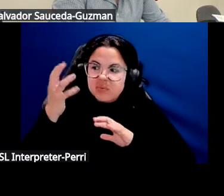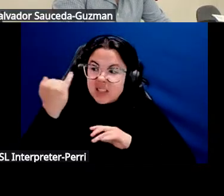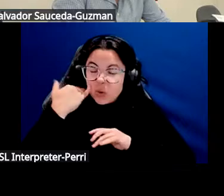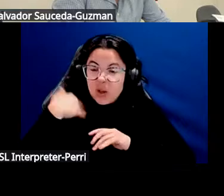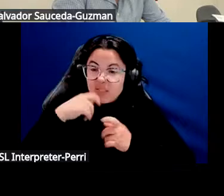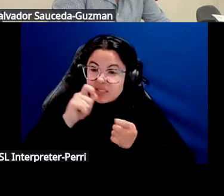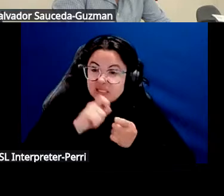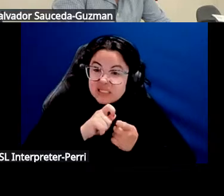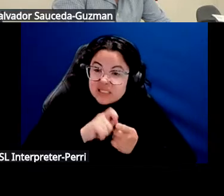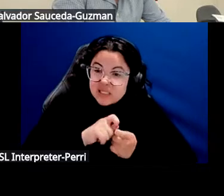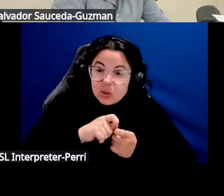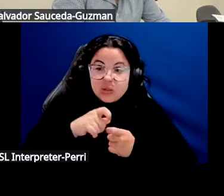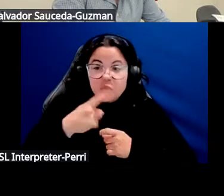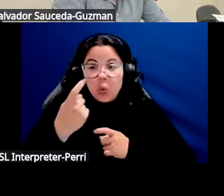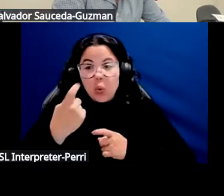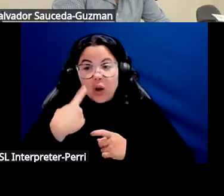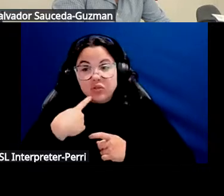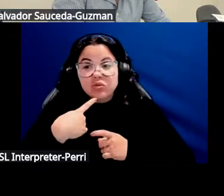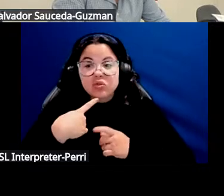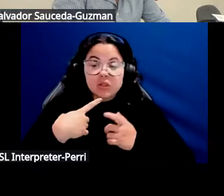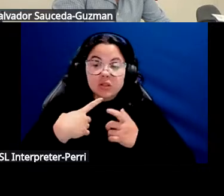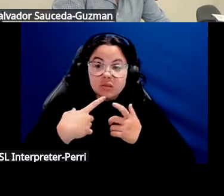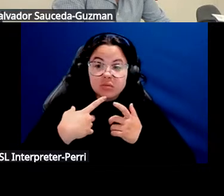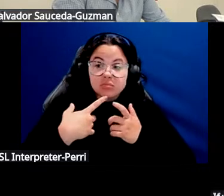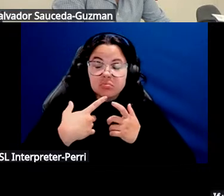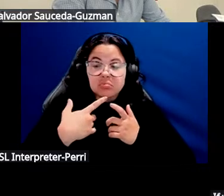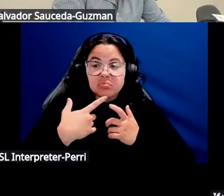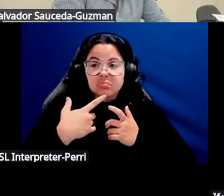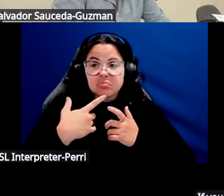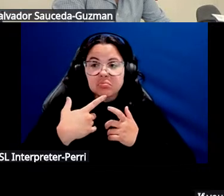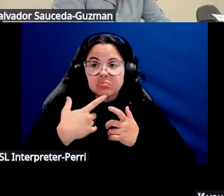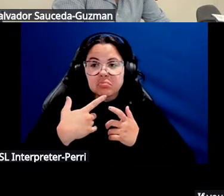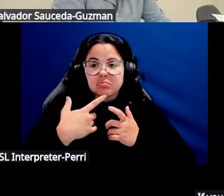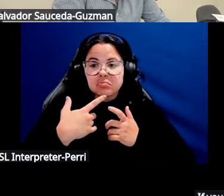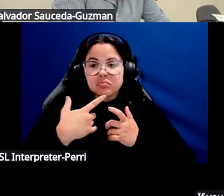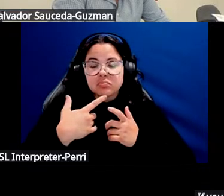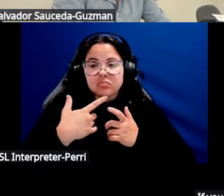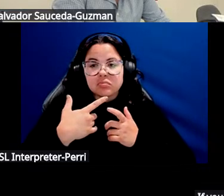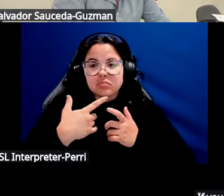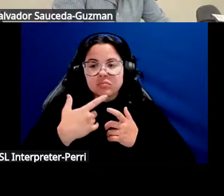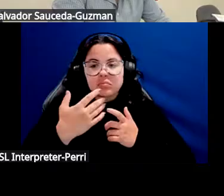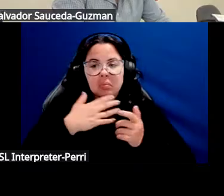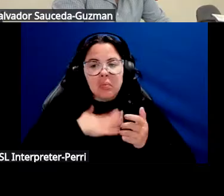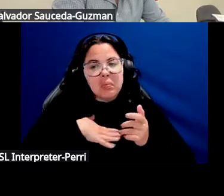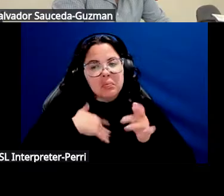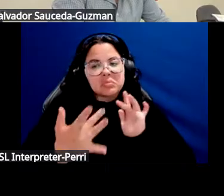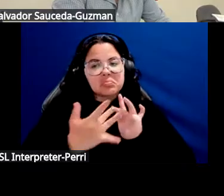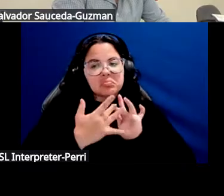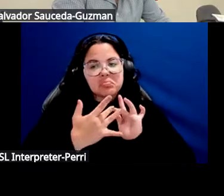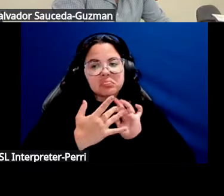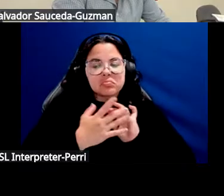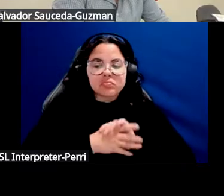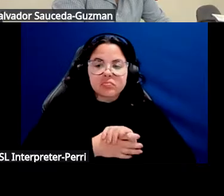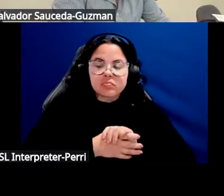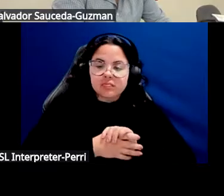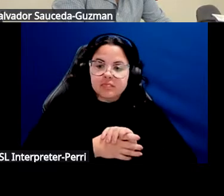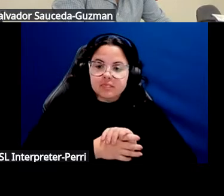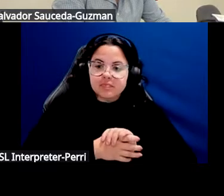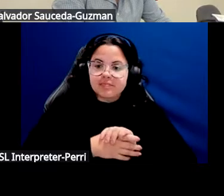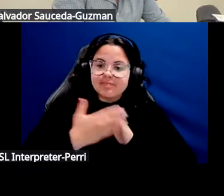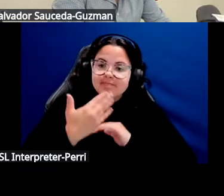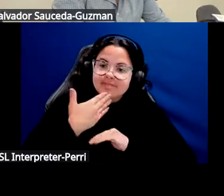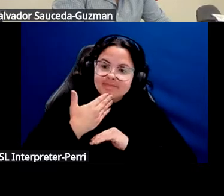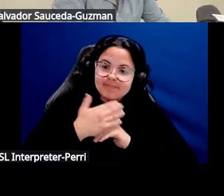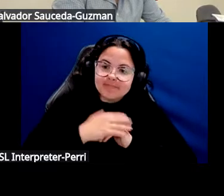about this or questions about avenues available to you in resolving this, please feel free to contact me.